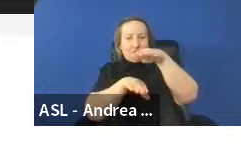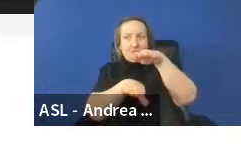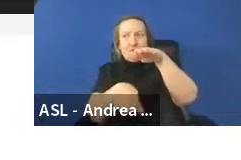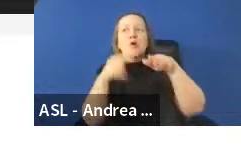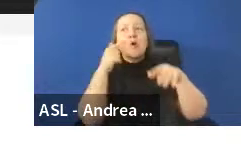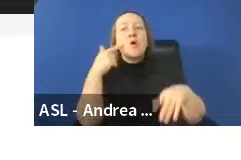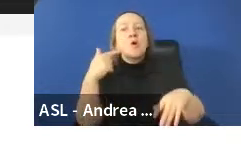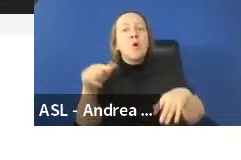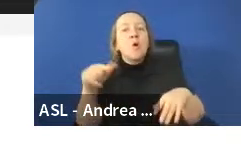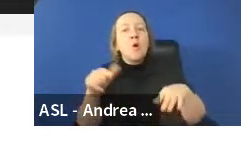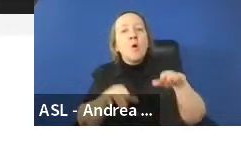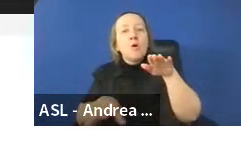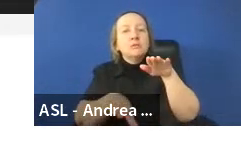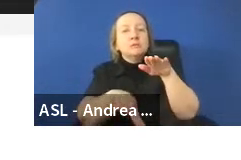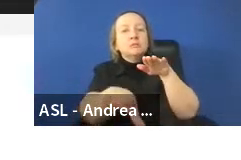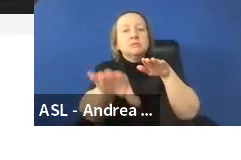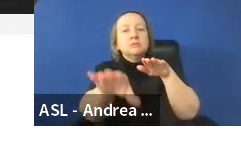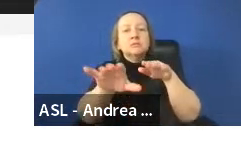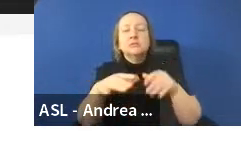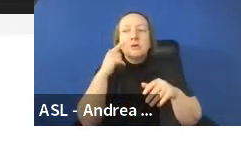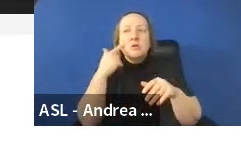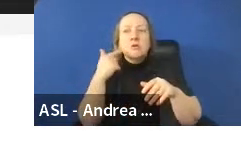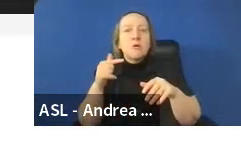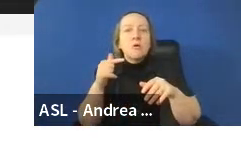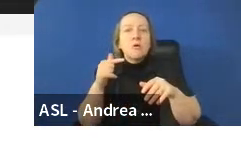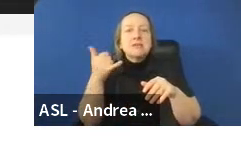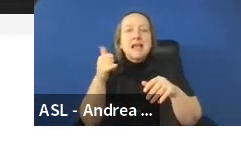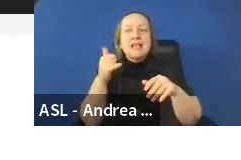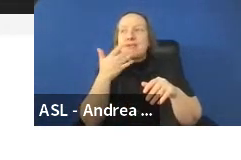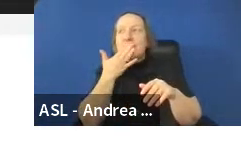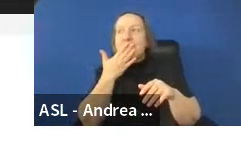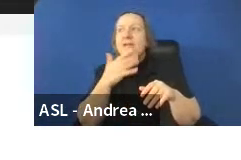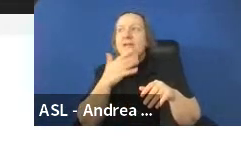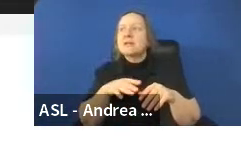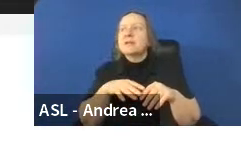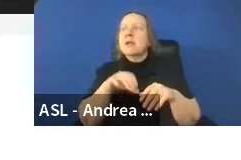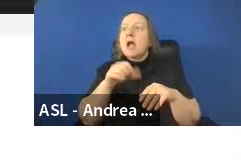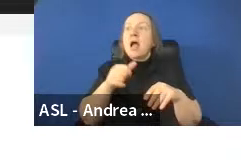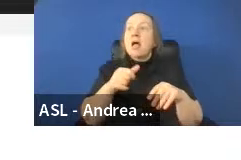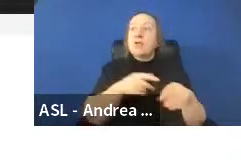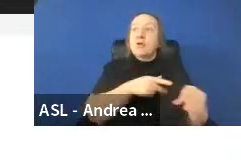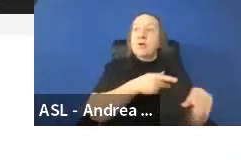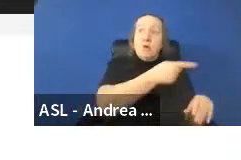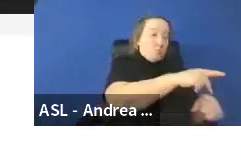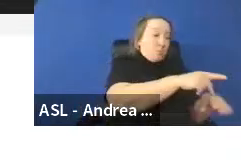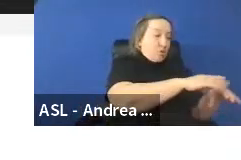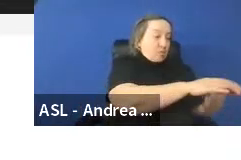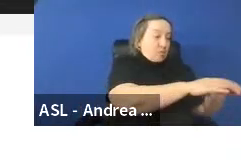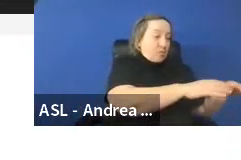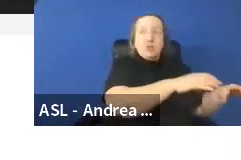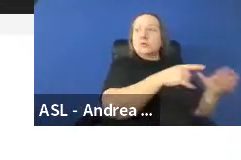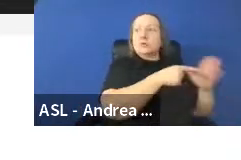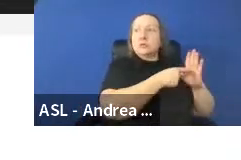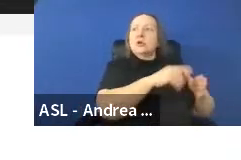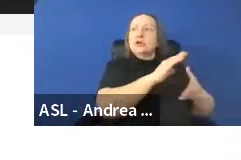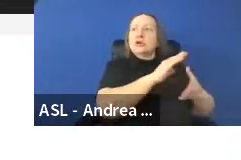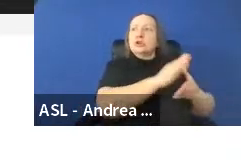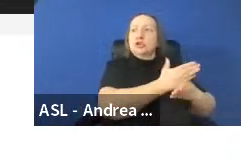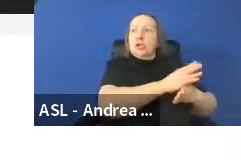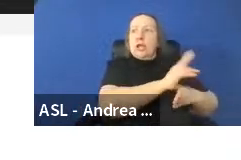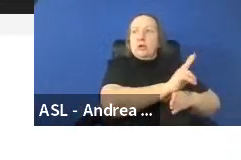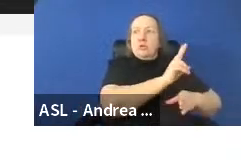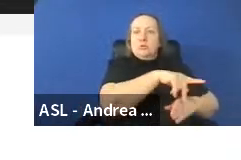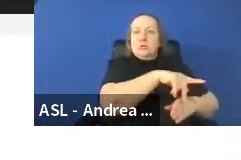color. On the far side, there's a purple color. It's labeled shared use path ramp. And so that is